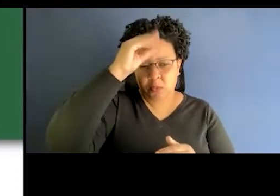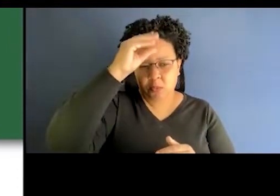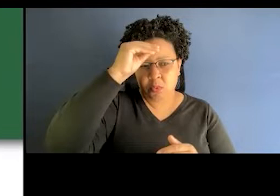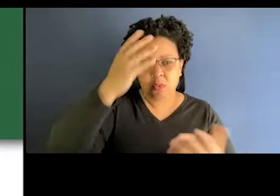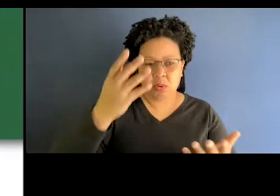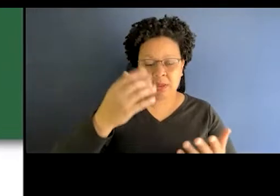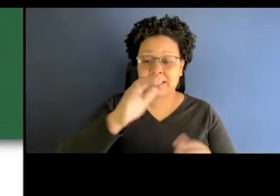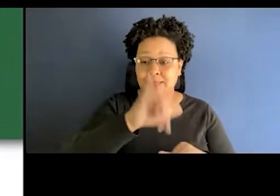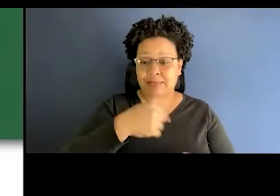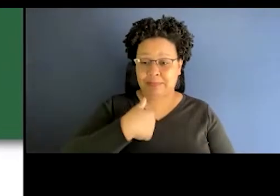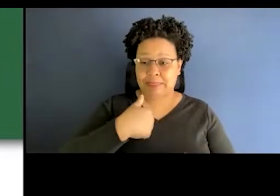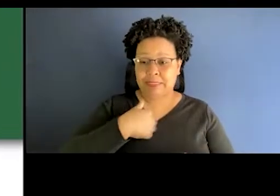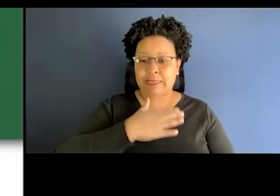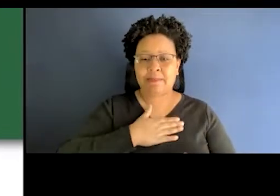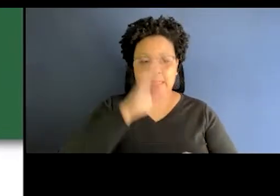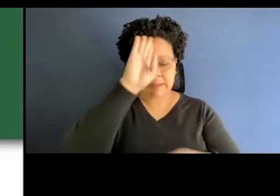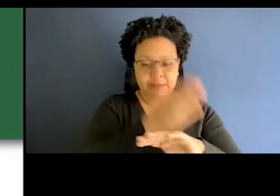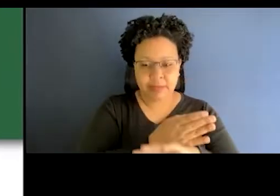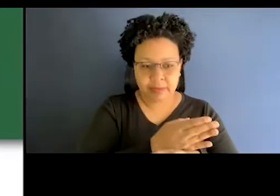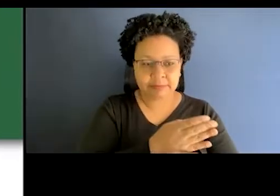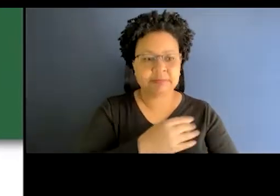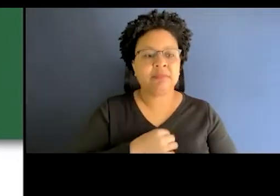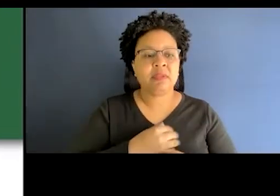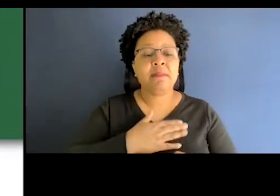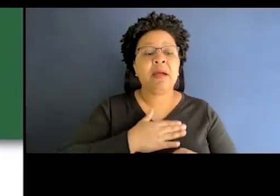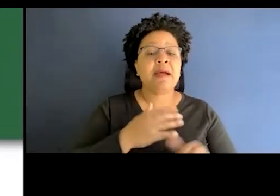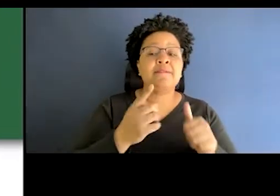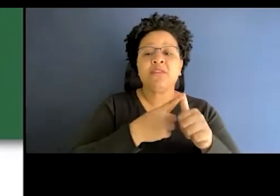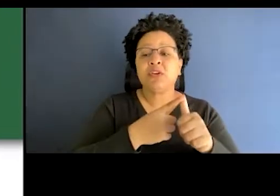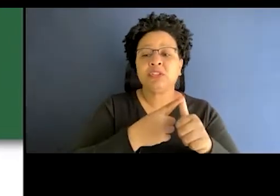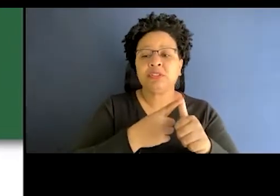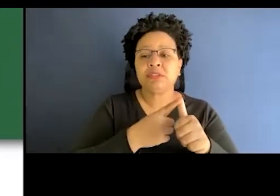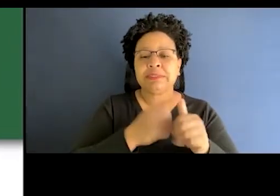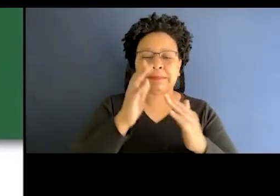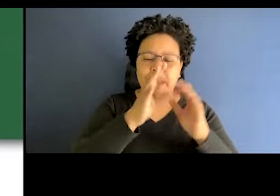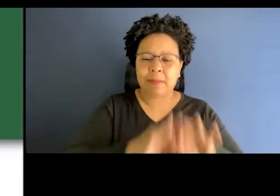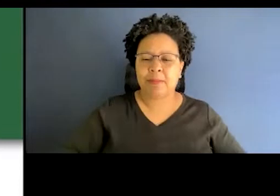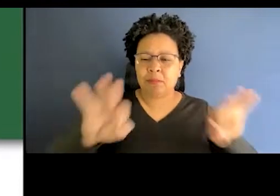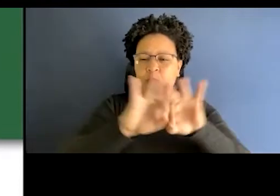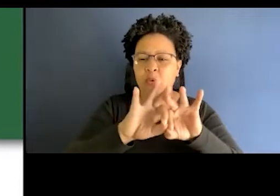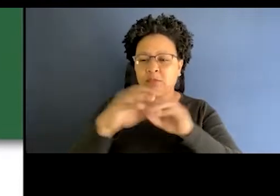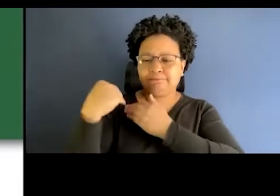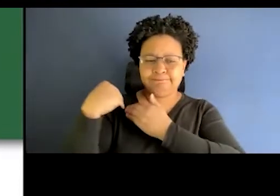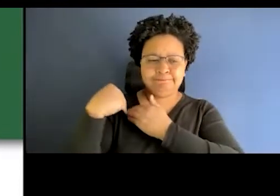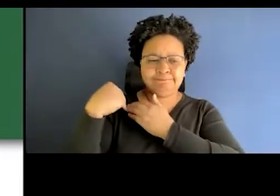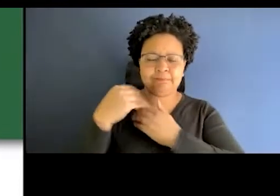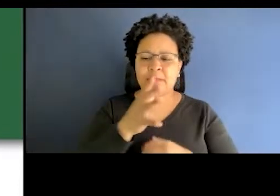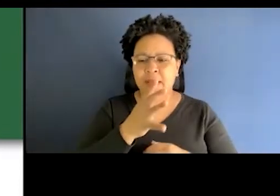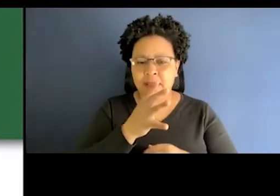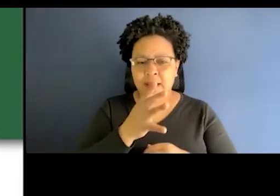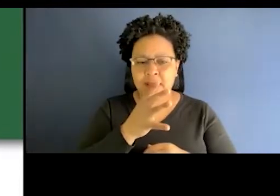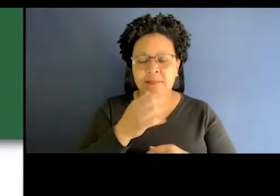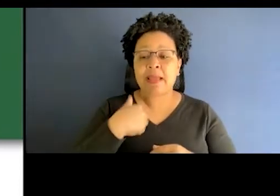is of myself and my son. My first and most important position in life is a mother. I have two